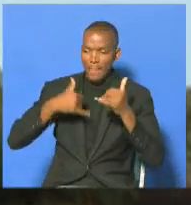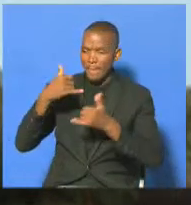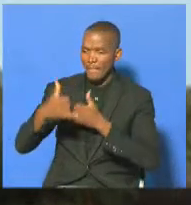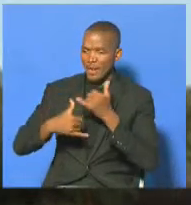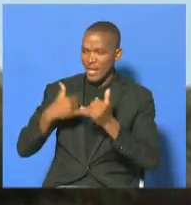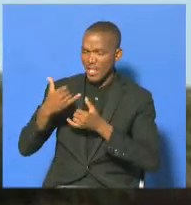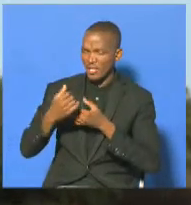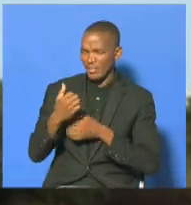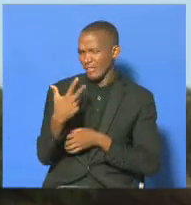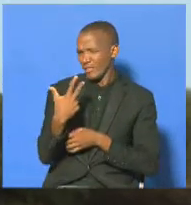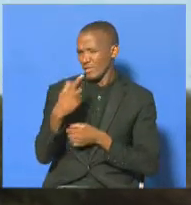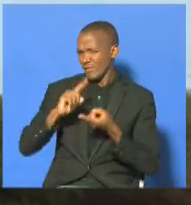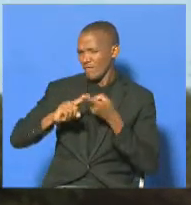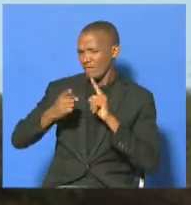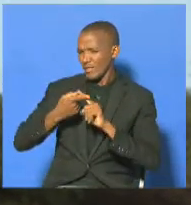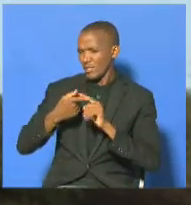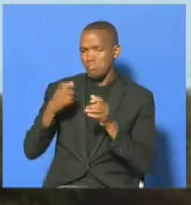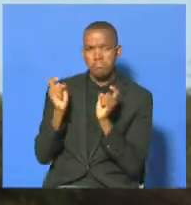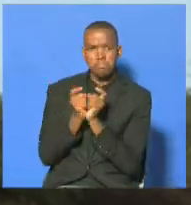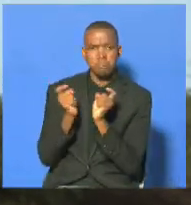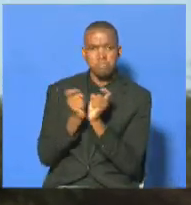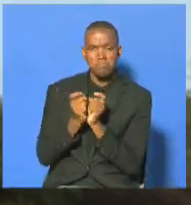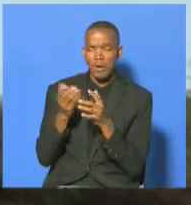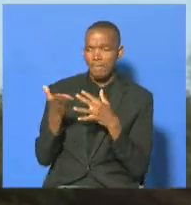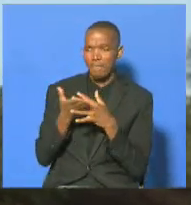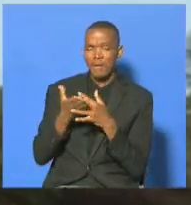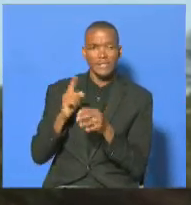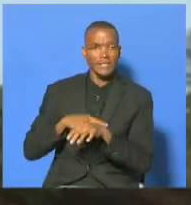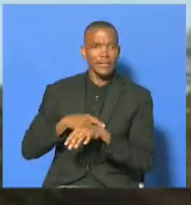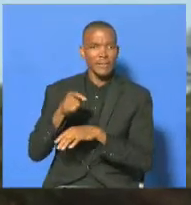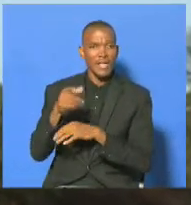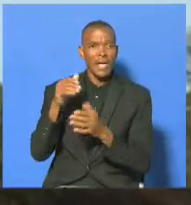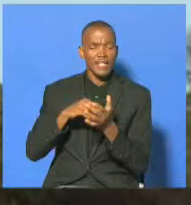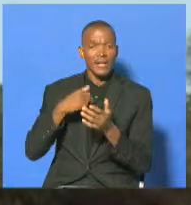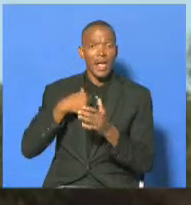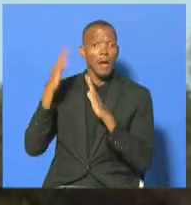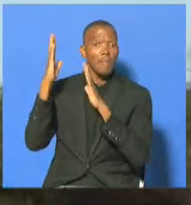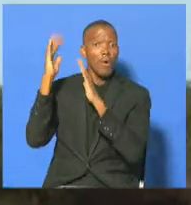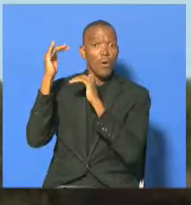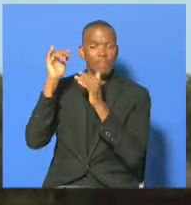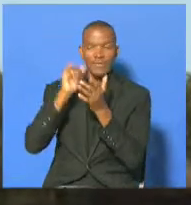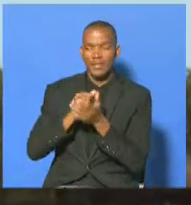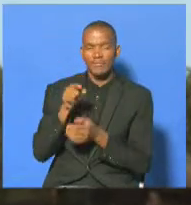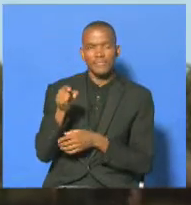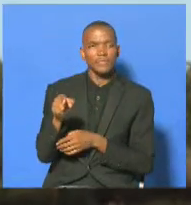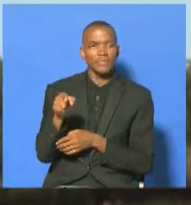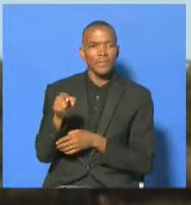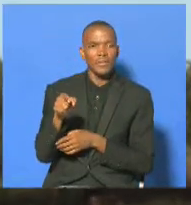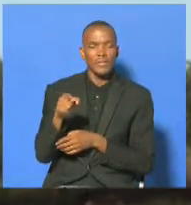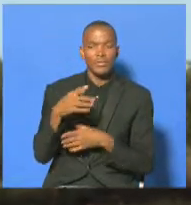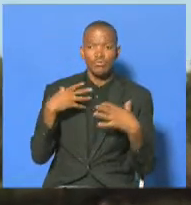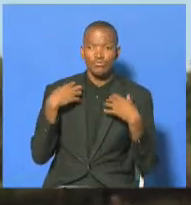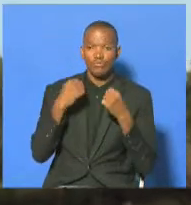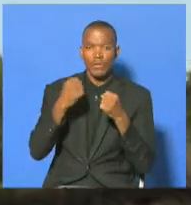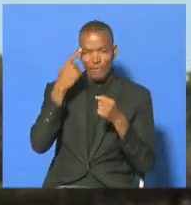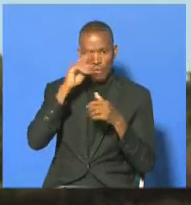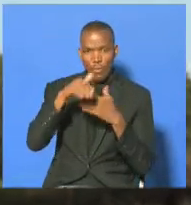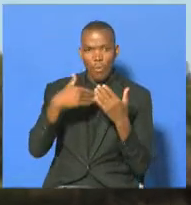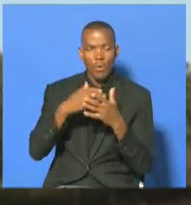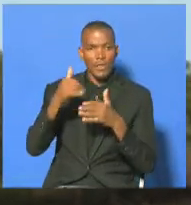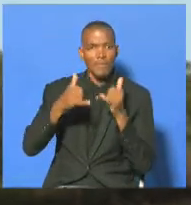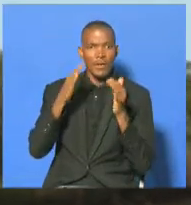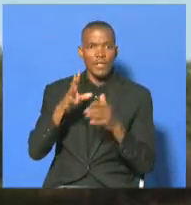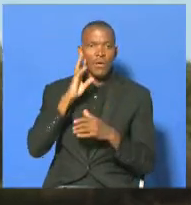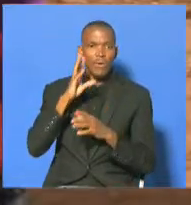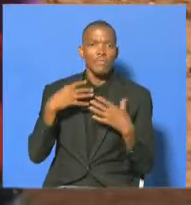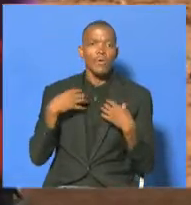we've played about 3 friendly games during the break. So I'm hopeful that the fitness levels of our players will